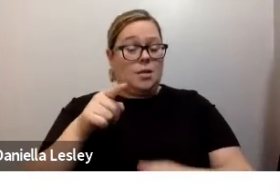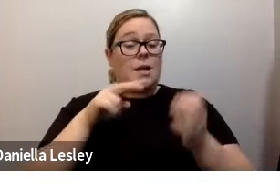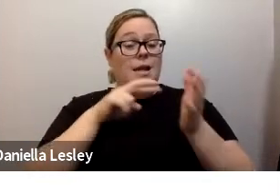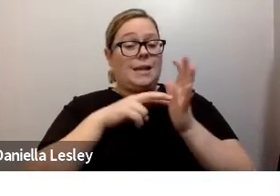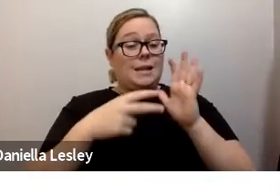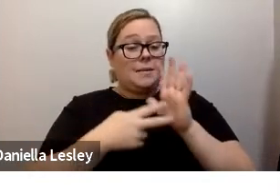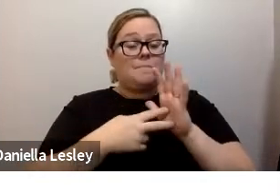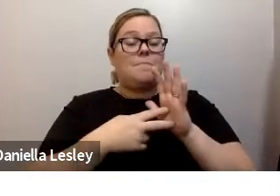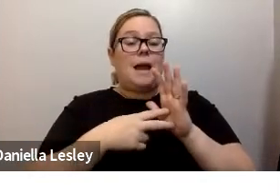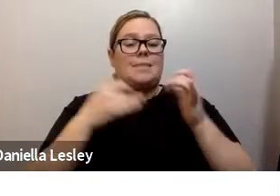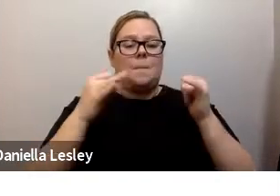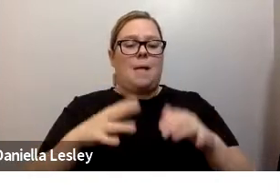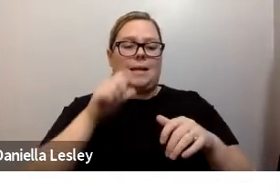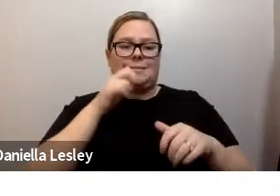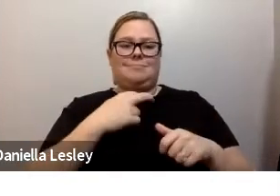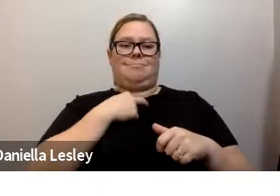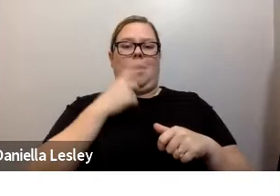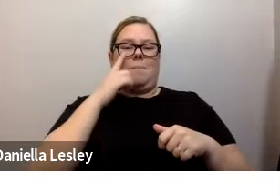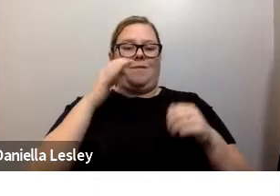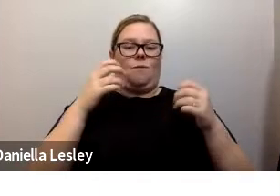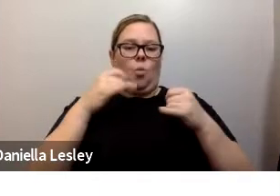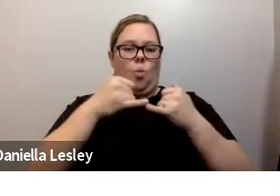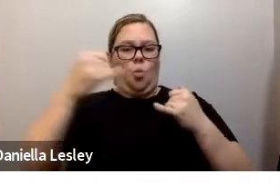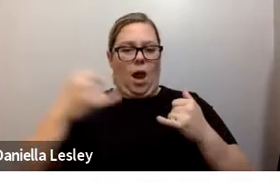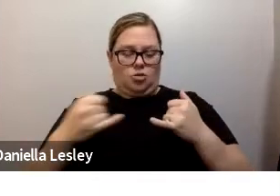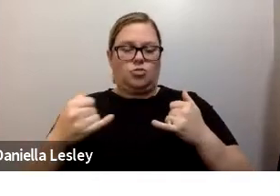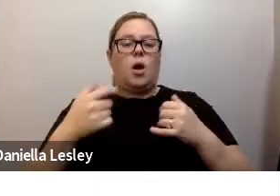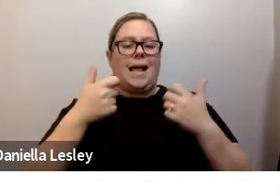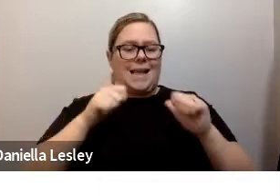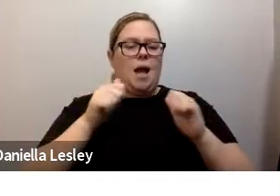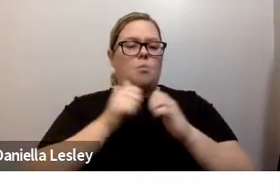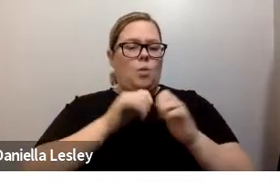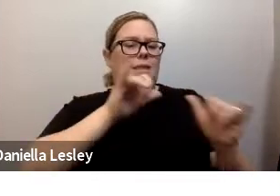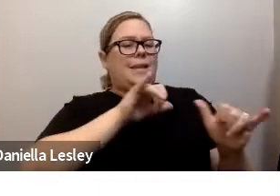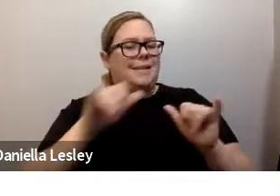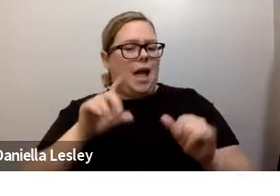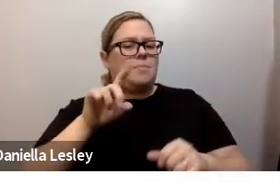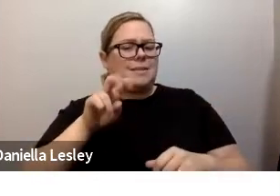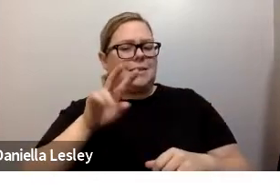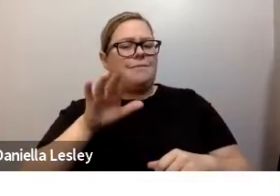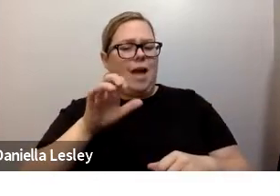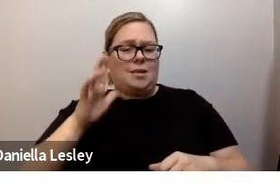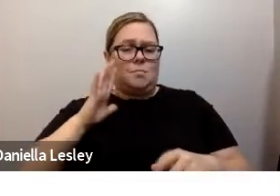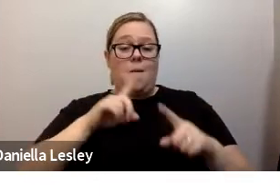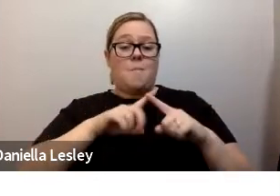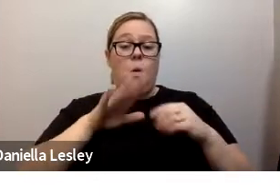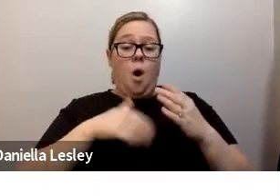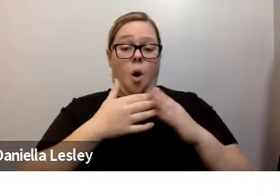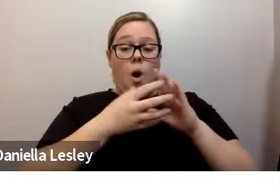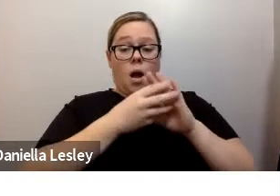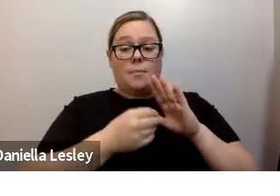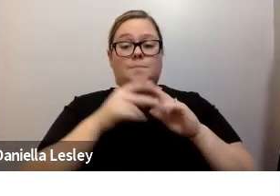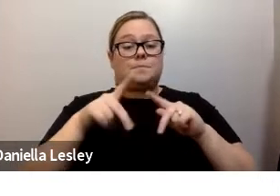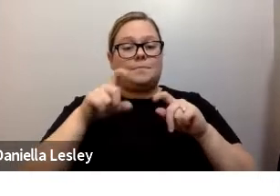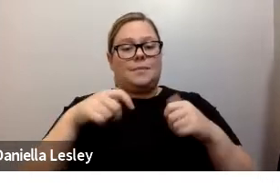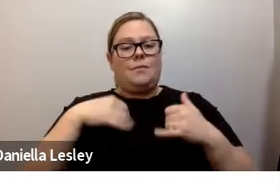any wires. So this has been attempted before using the same device, but in all of the other iterations, the person had to have a wire taped to